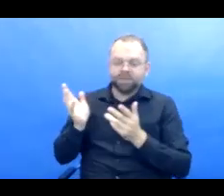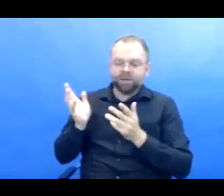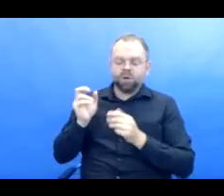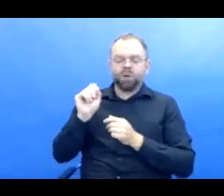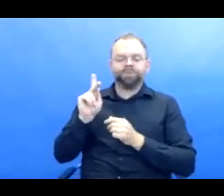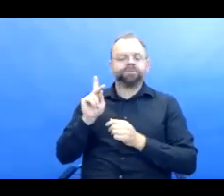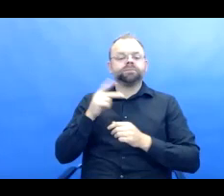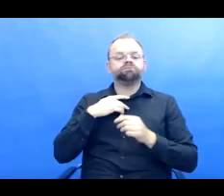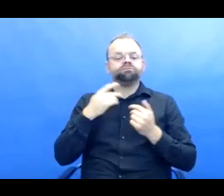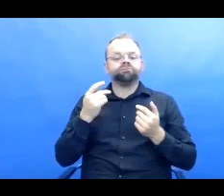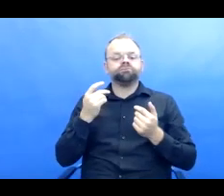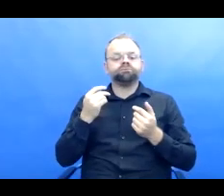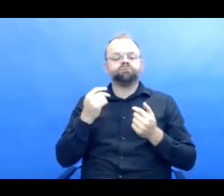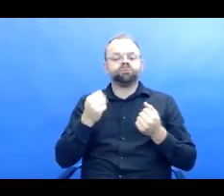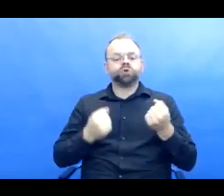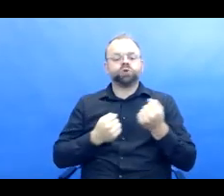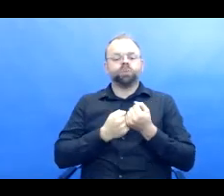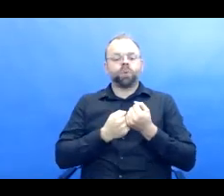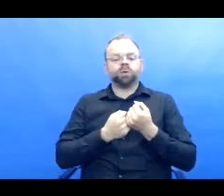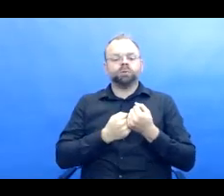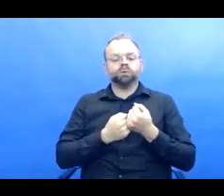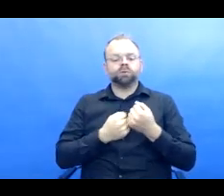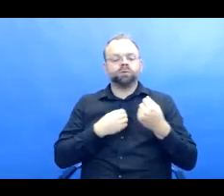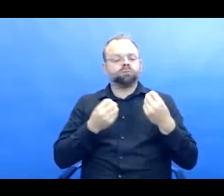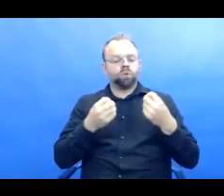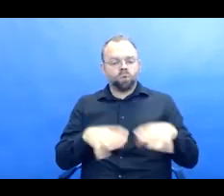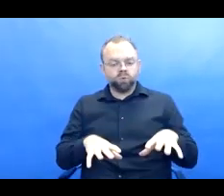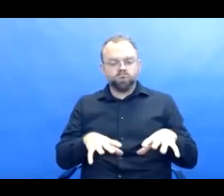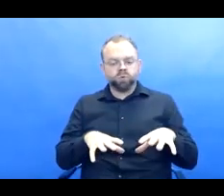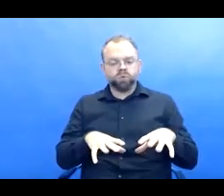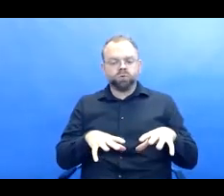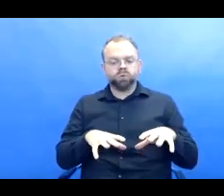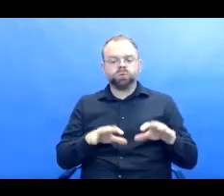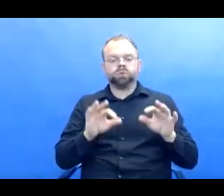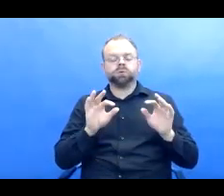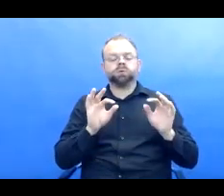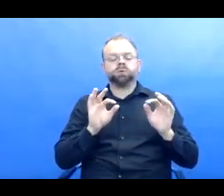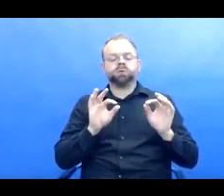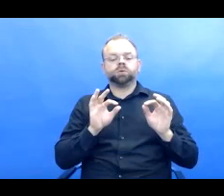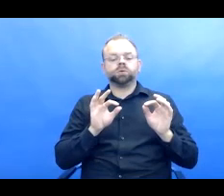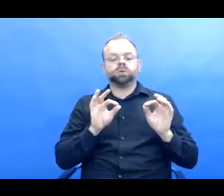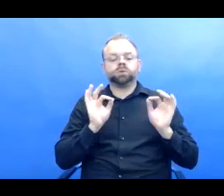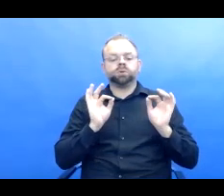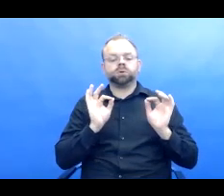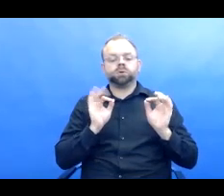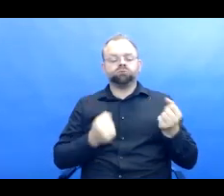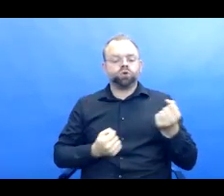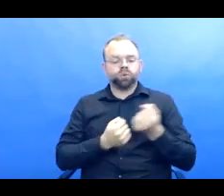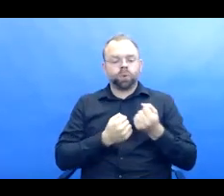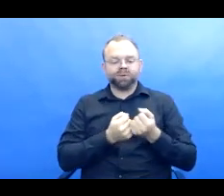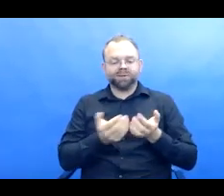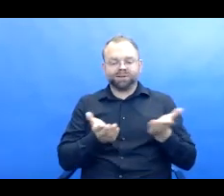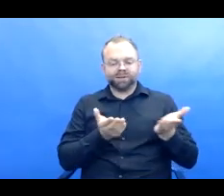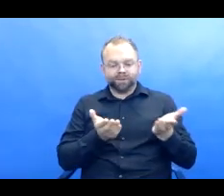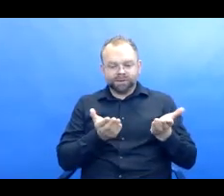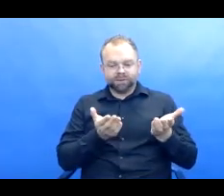42.1% of the respondents to the same survey expressed lack of access to support services. All this has led to high risk